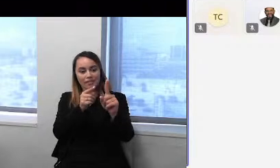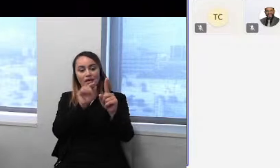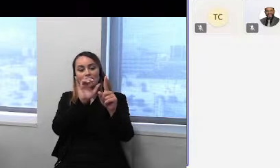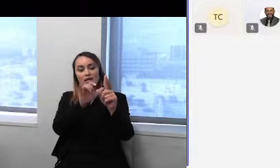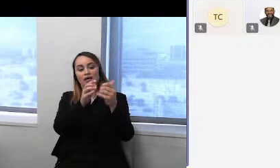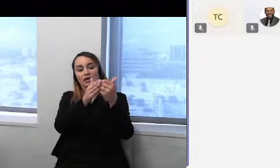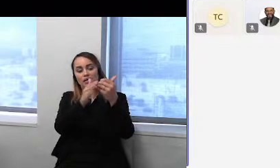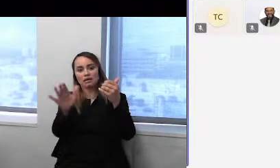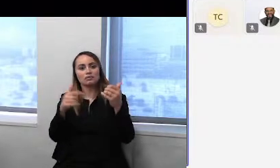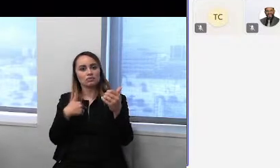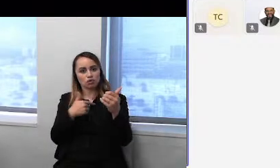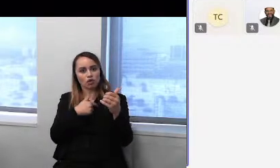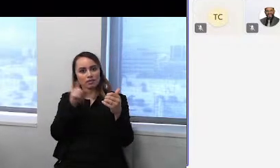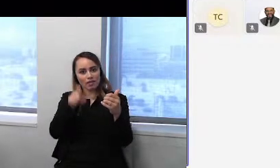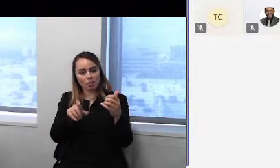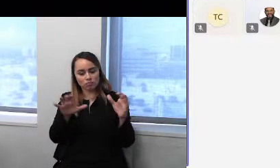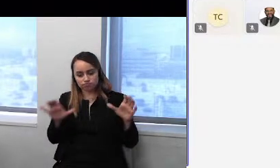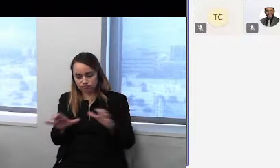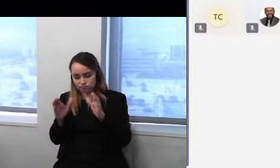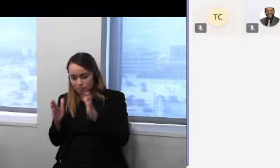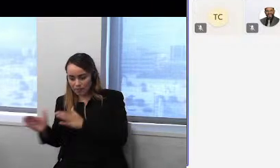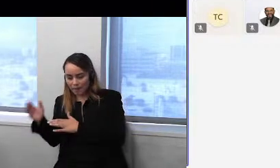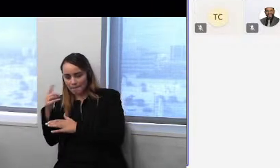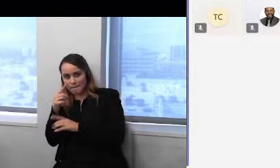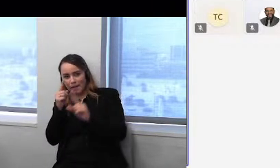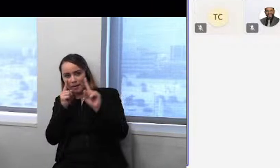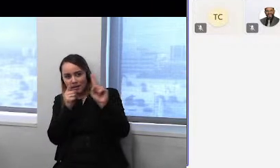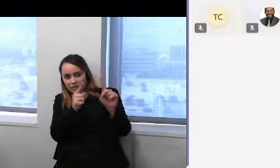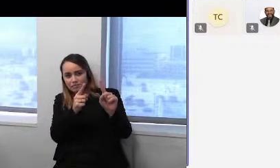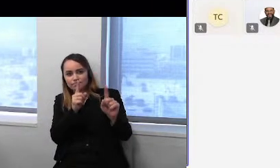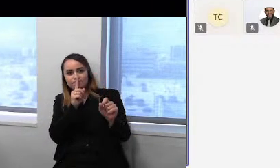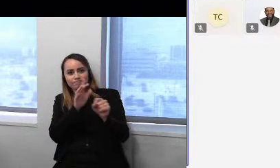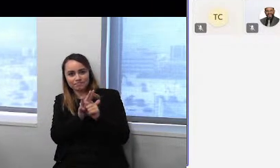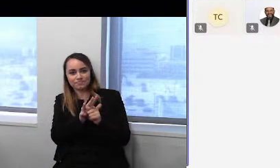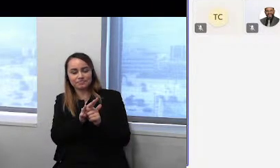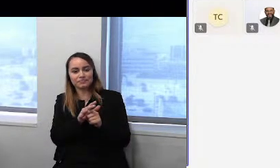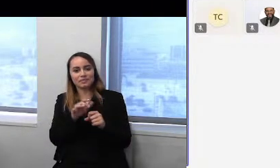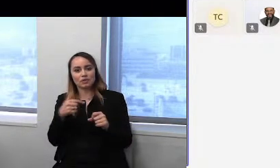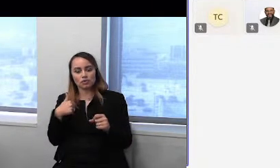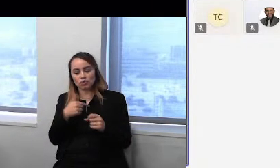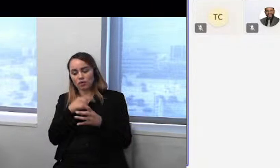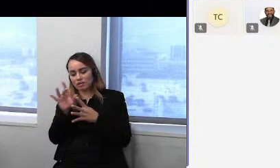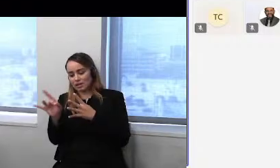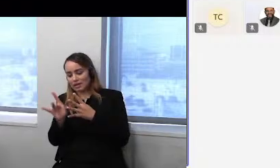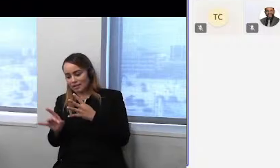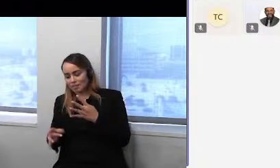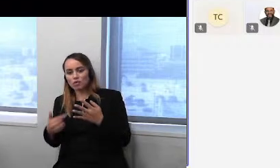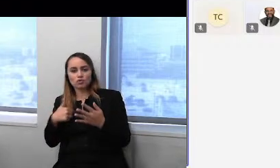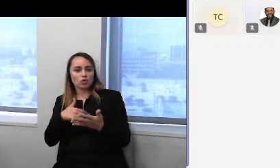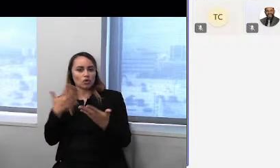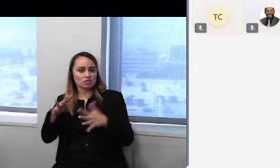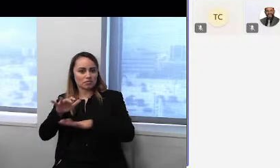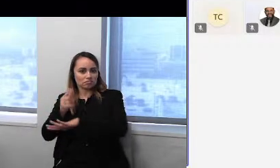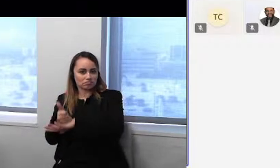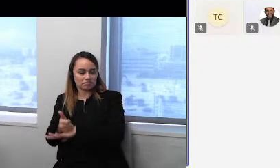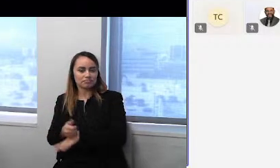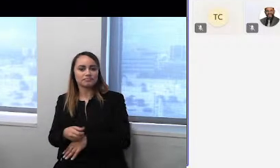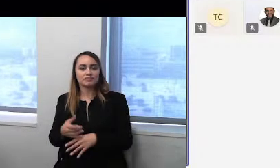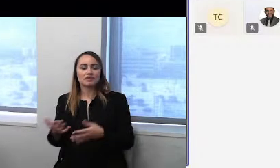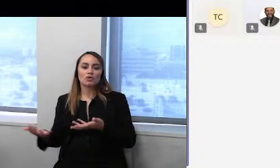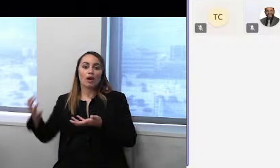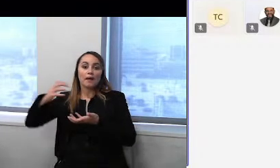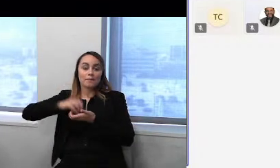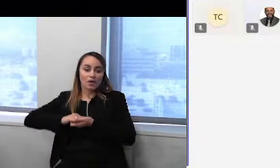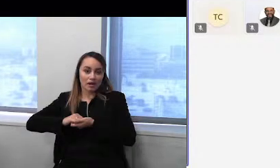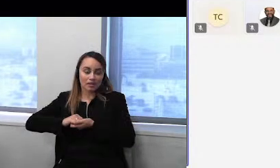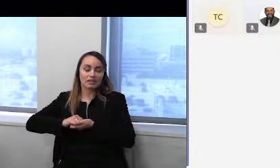the alternatives for those goals that has been set, have that collaborative discussion. Then the planner of